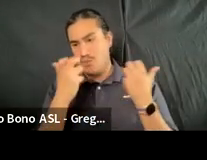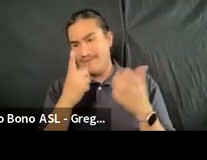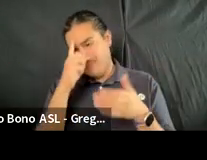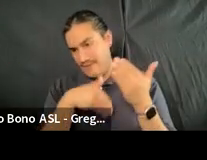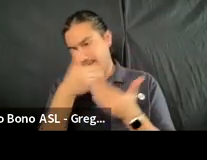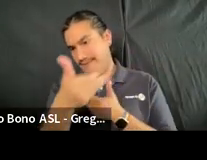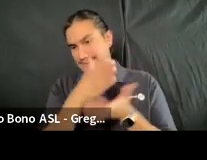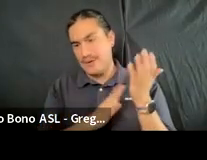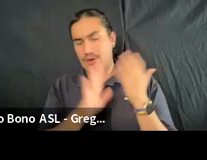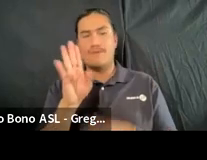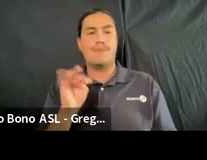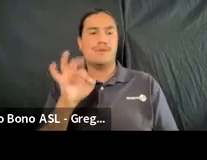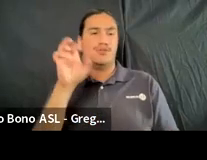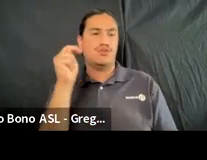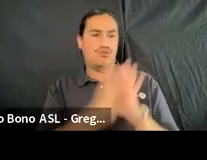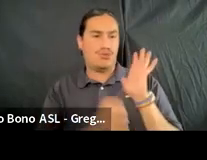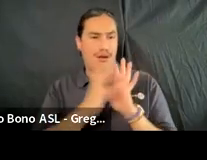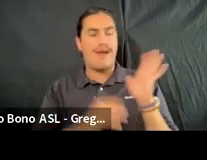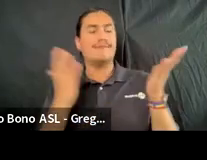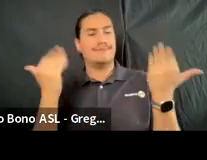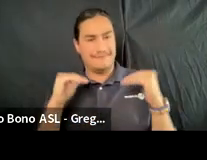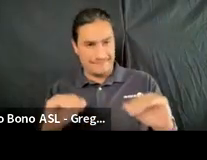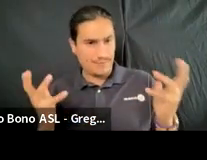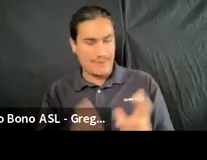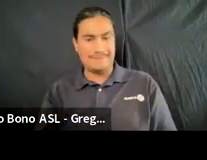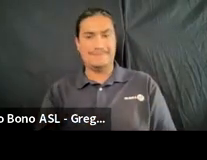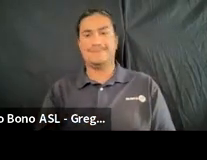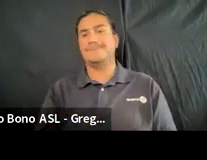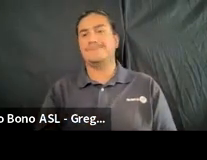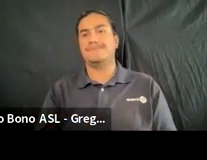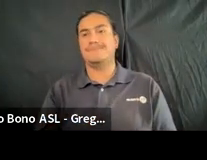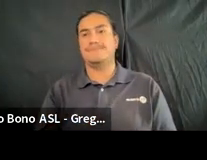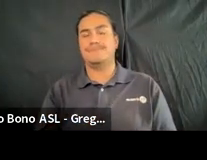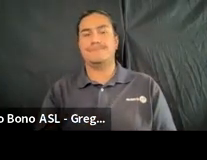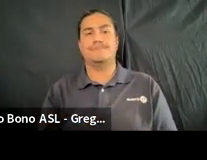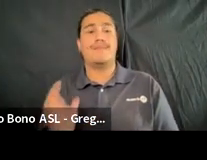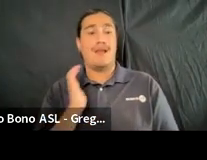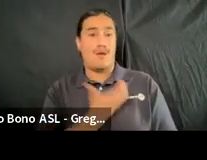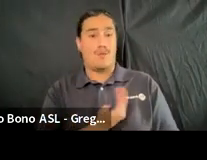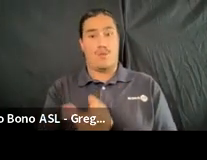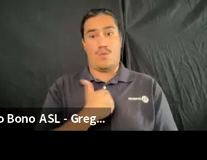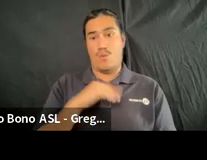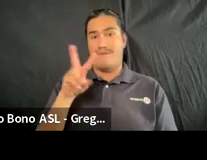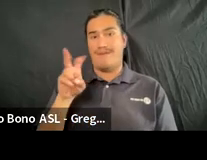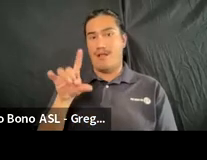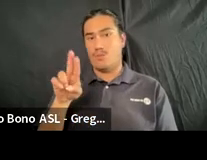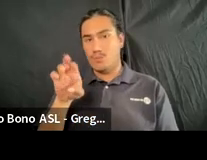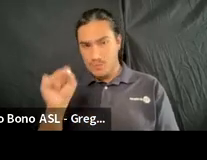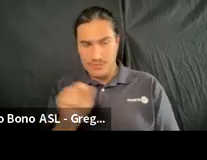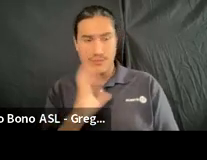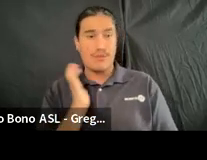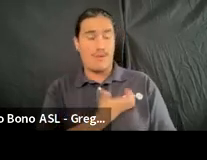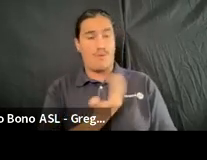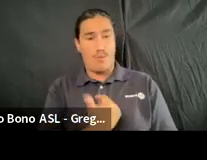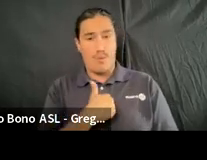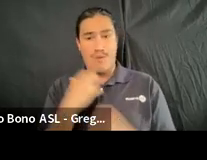phase of your mission drafting, which brings us to our core values. So our core